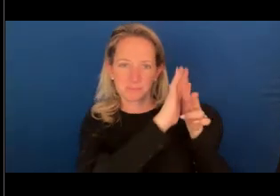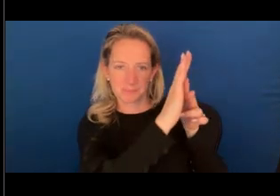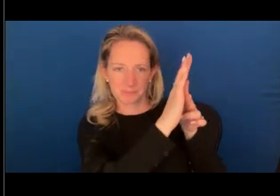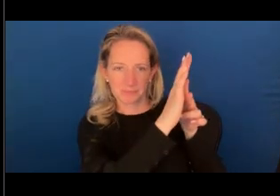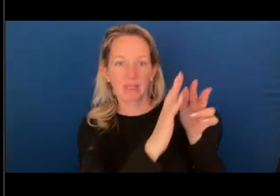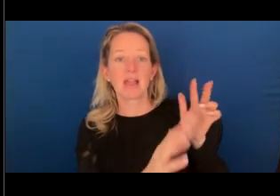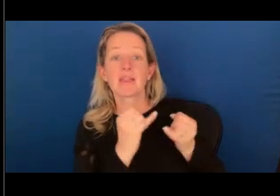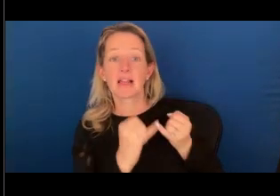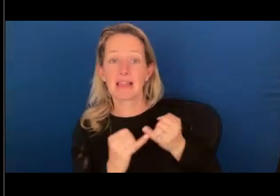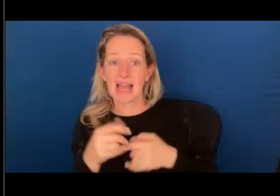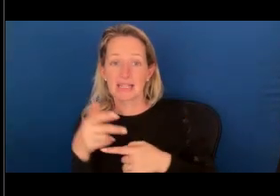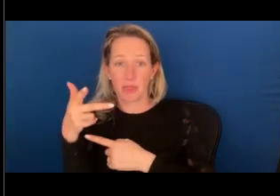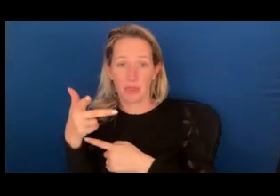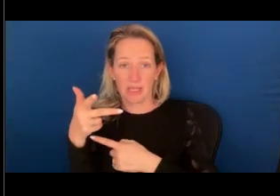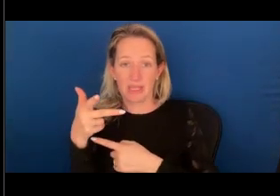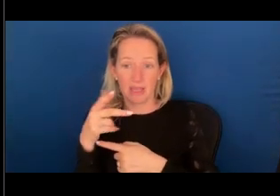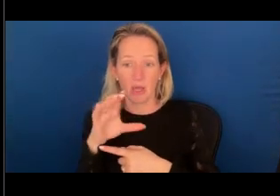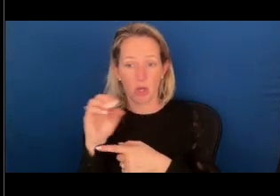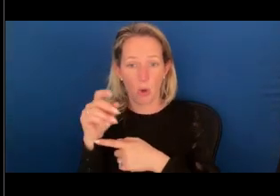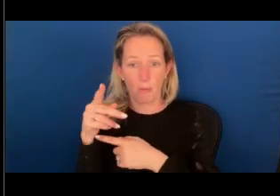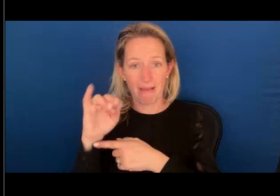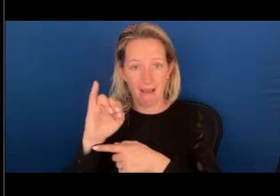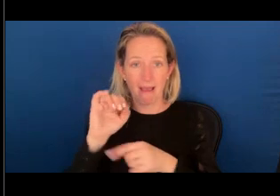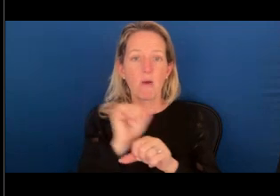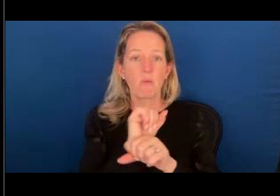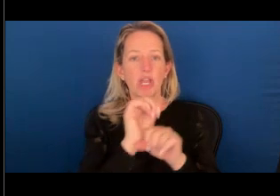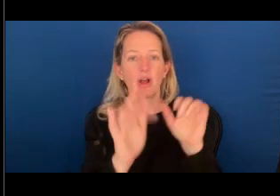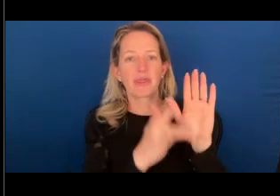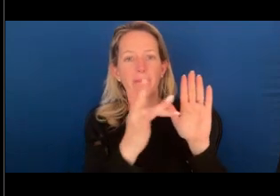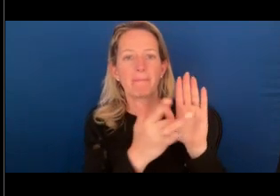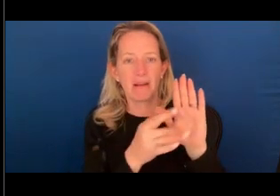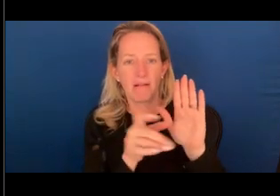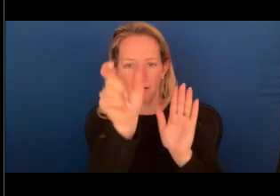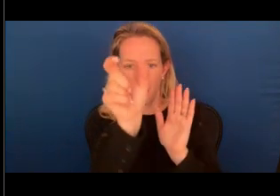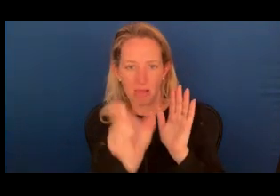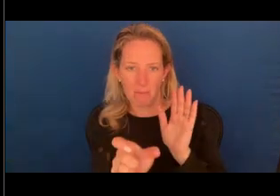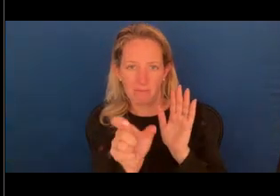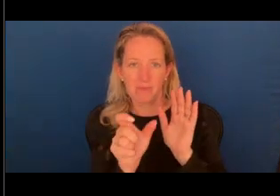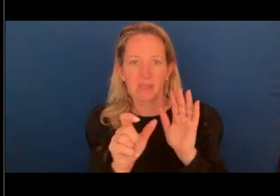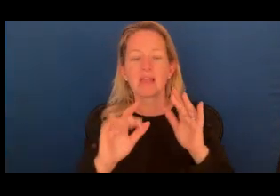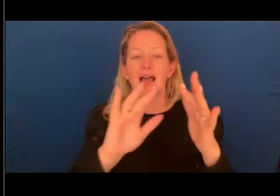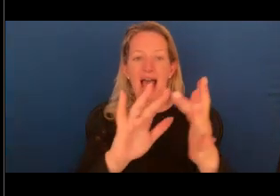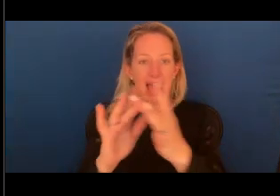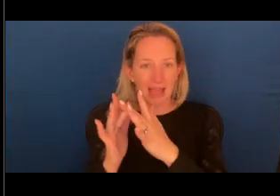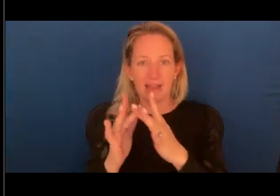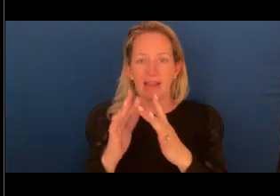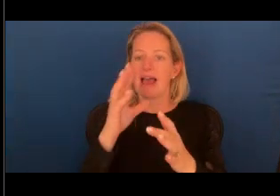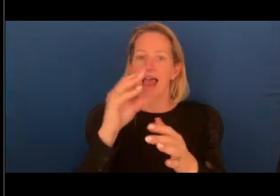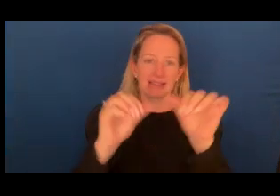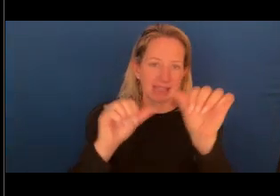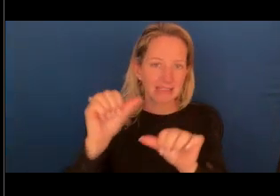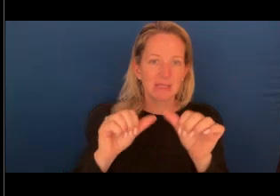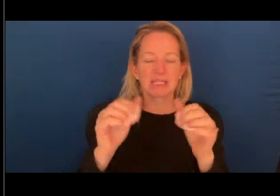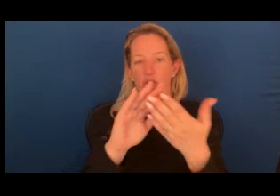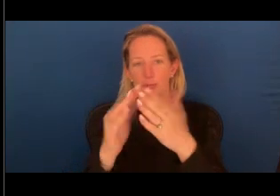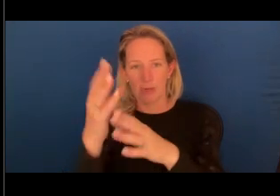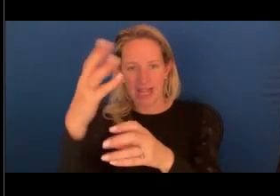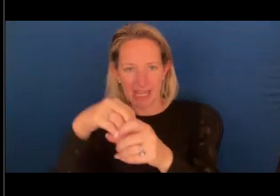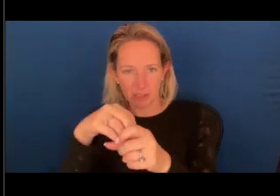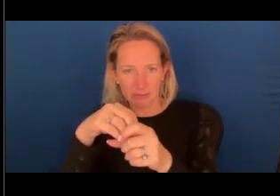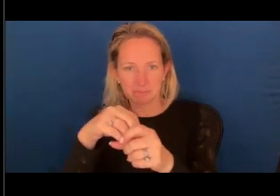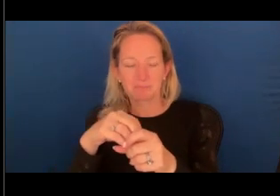are working on the middle column, which is related to the assessment as well as the community engagement. So let me try to go